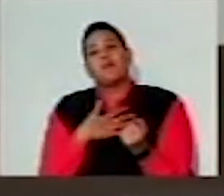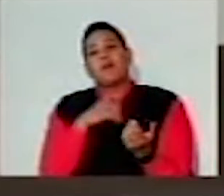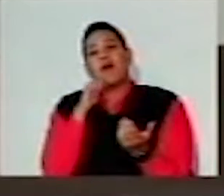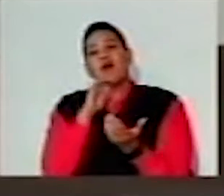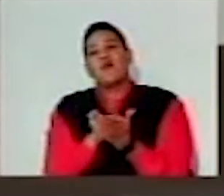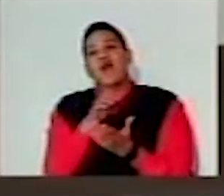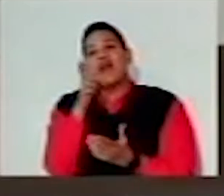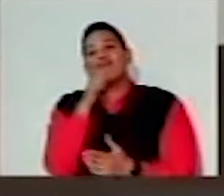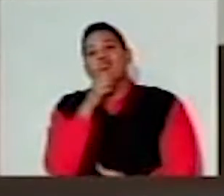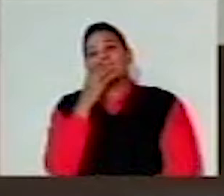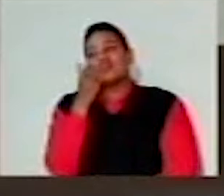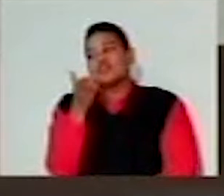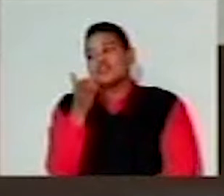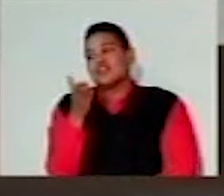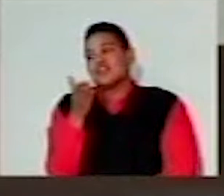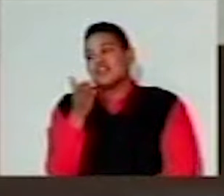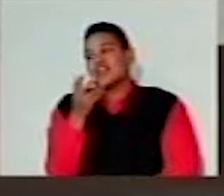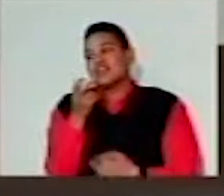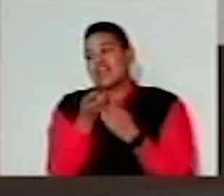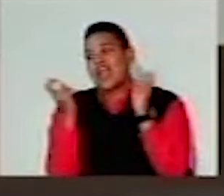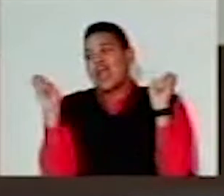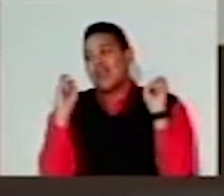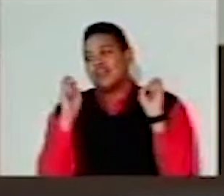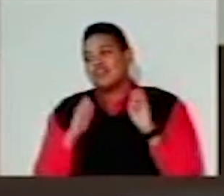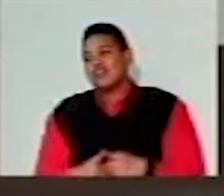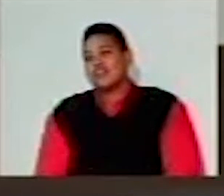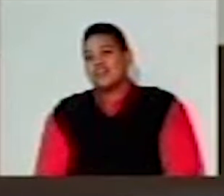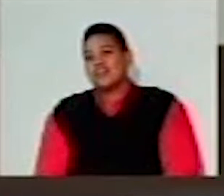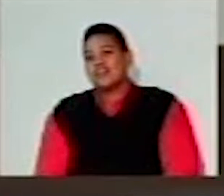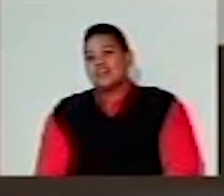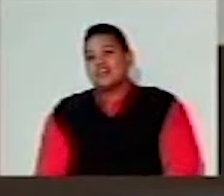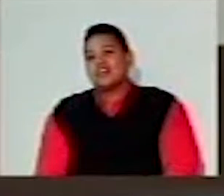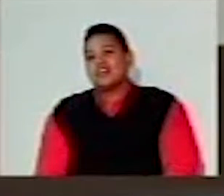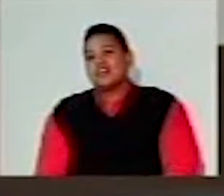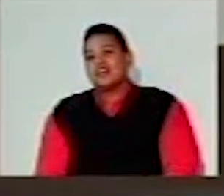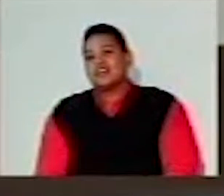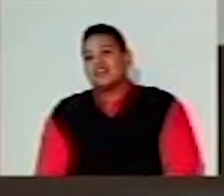is in the gallery.